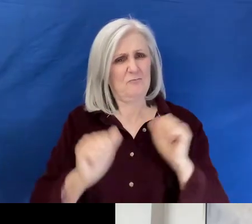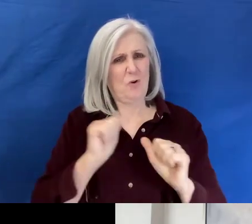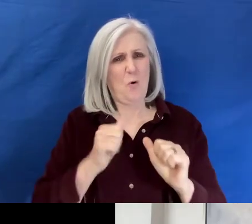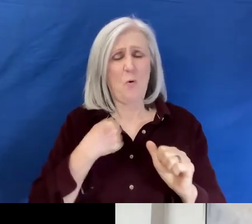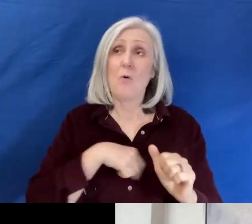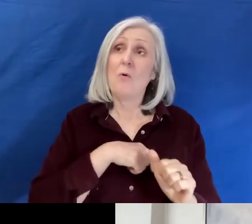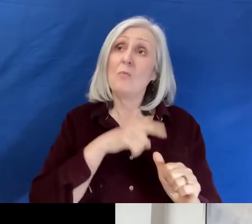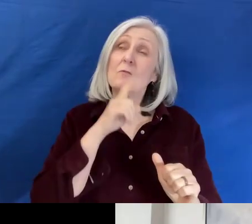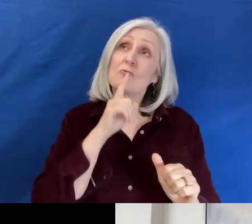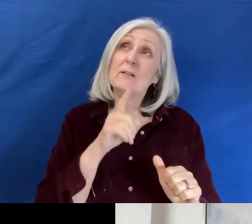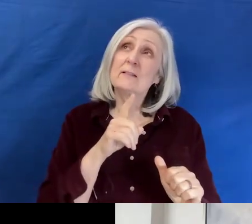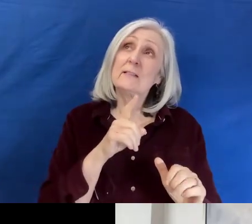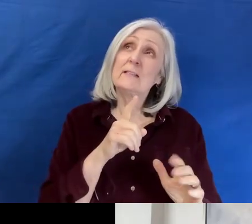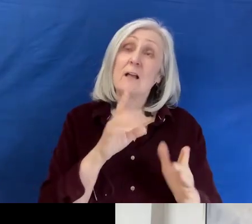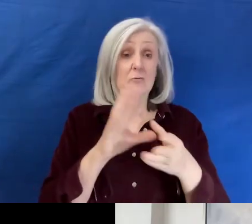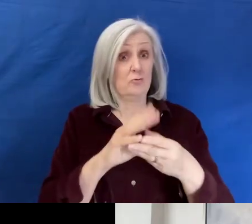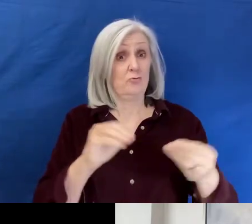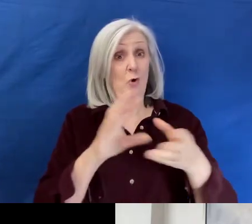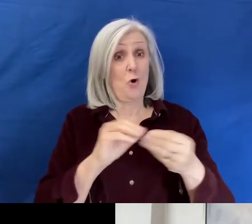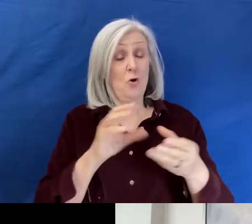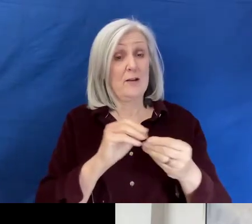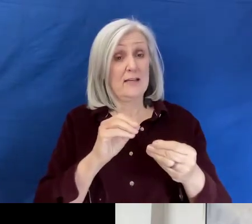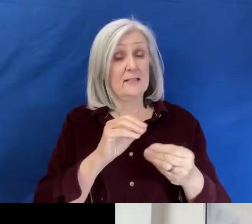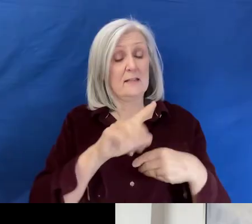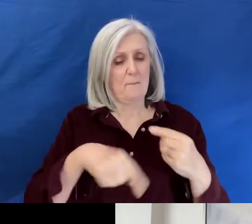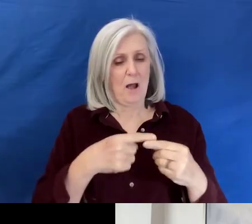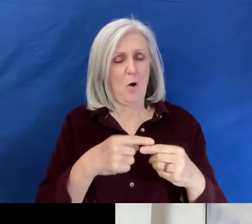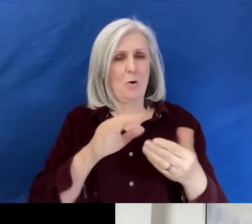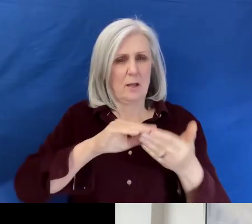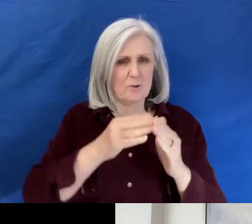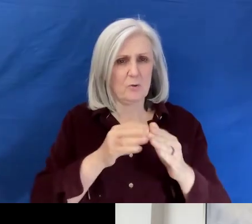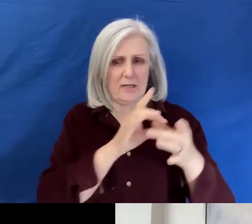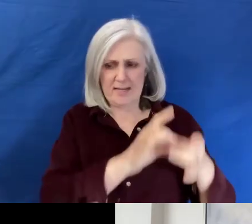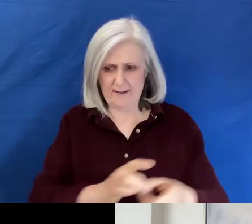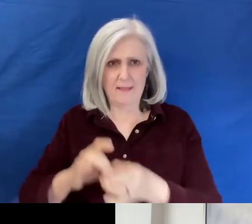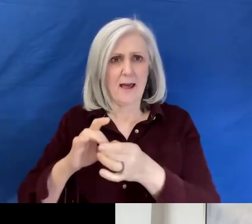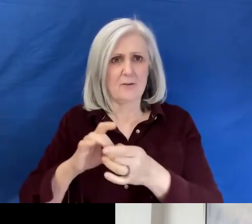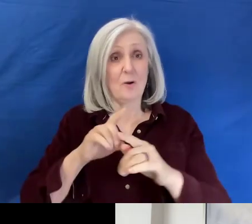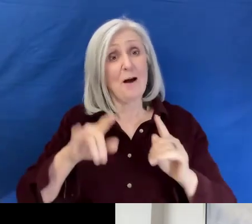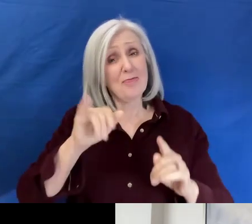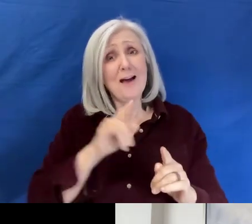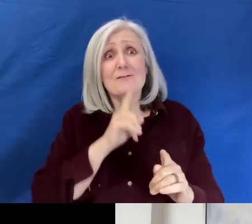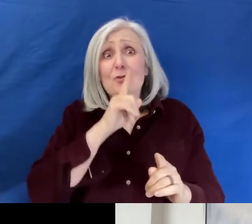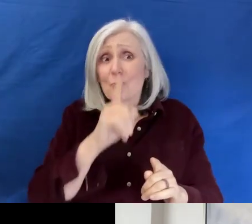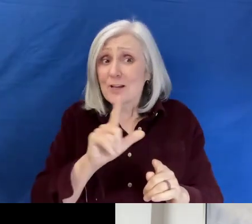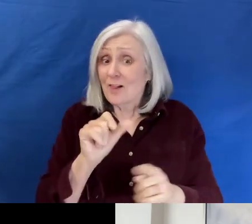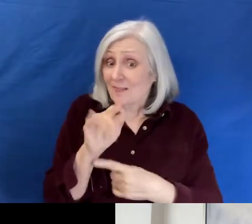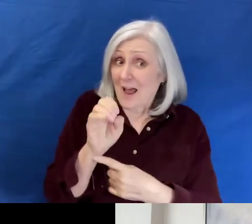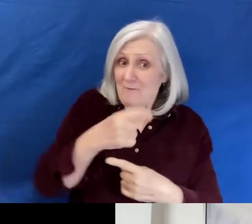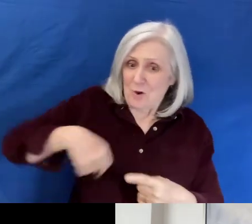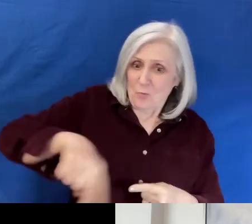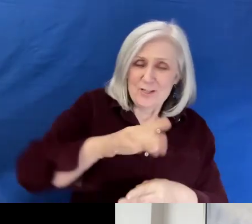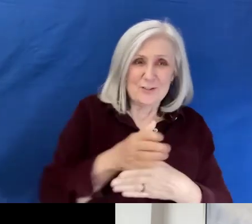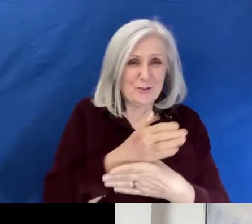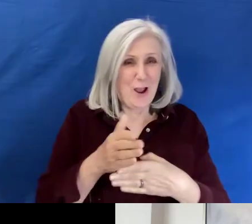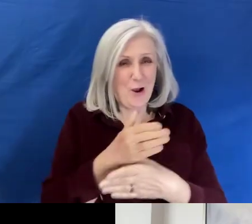really the stories are about community and connection, but that's also the real life scenario that we have is